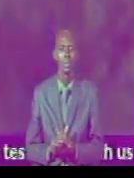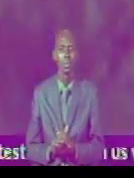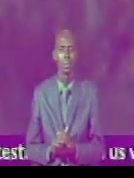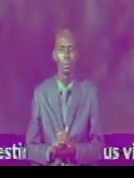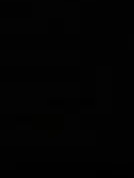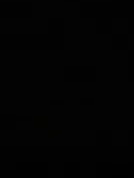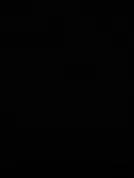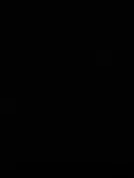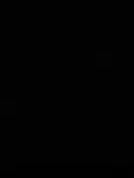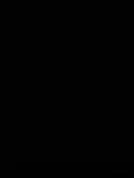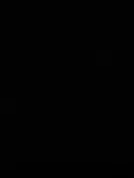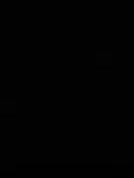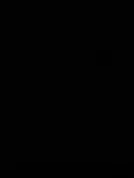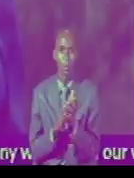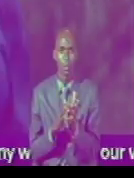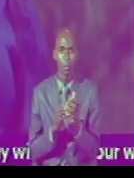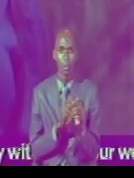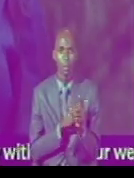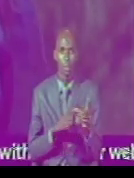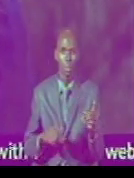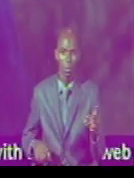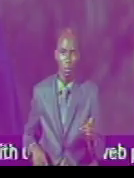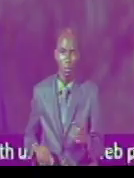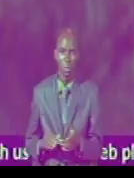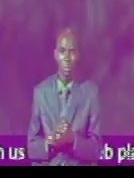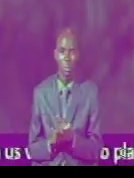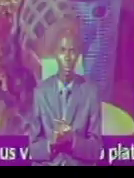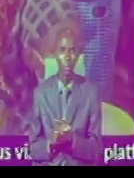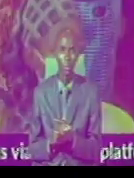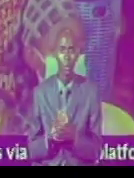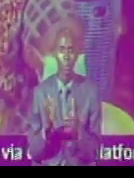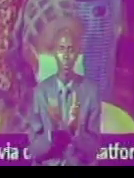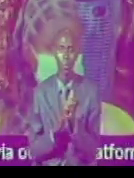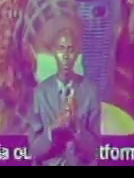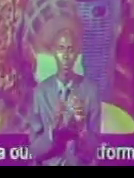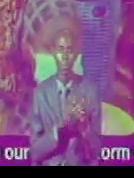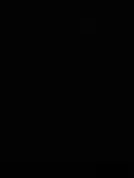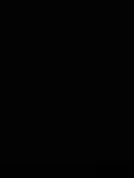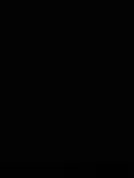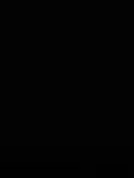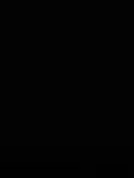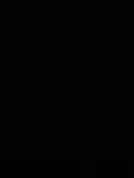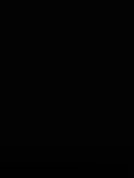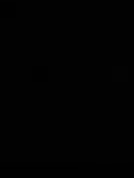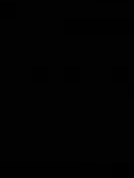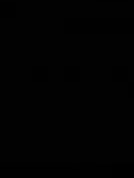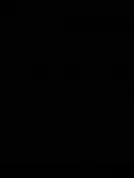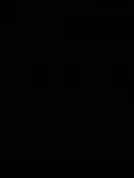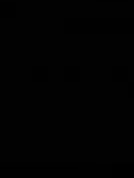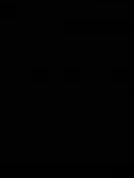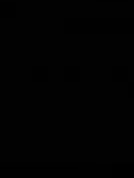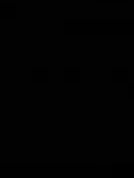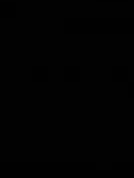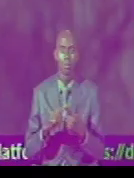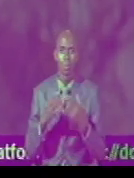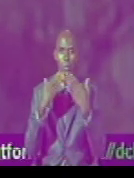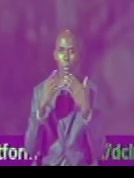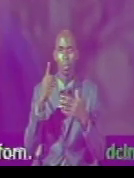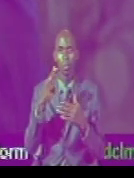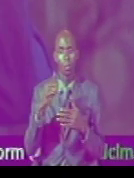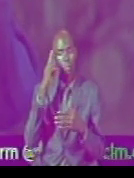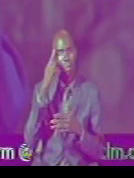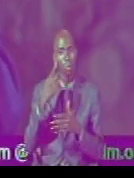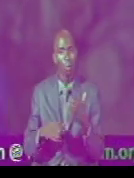Church, praise the Lord. Church, praise the Lord. I want to thank God for all my